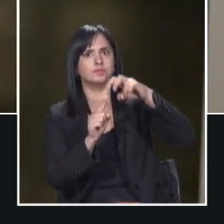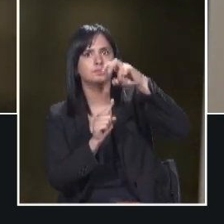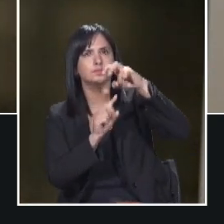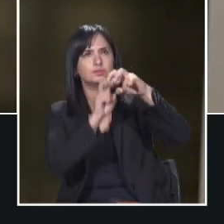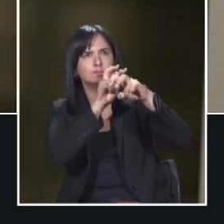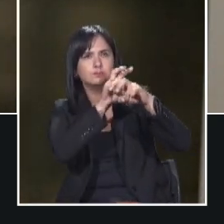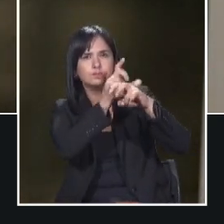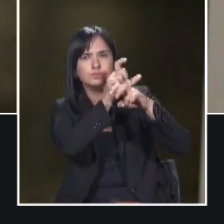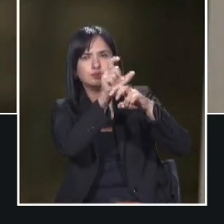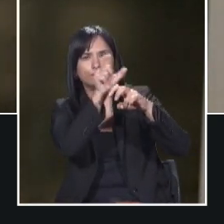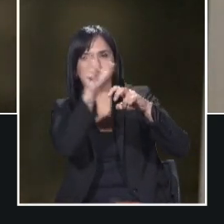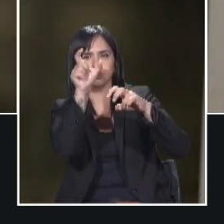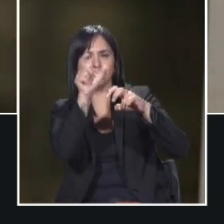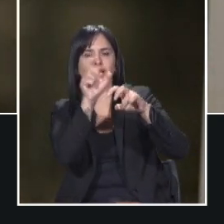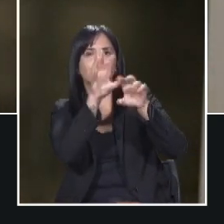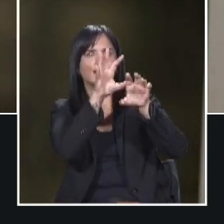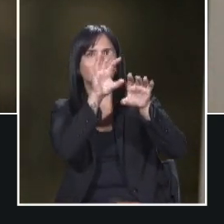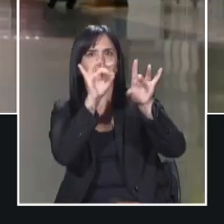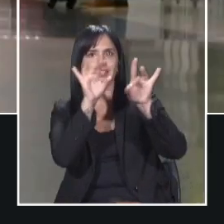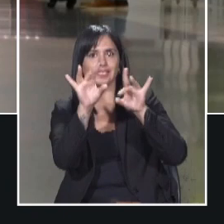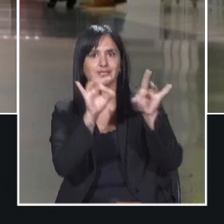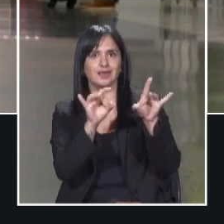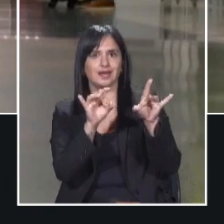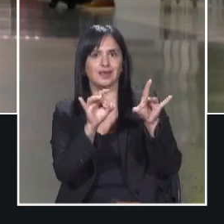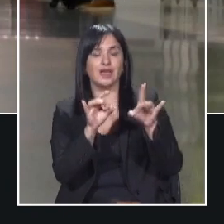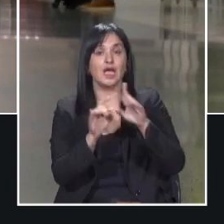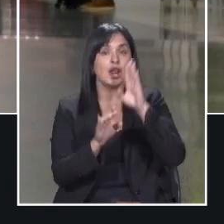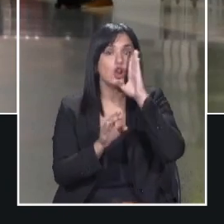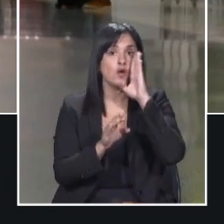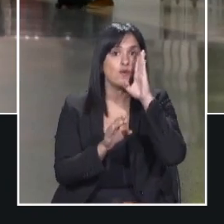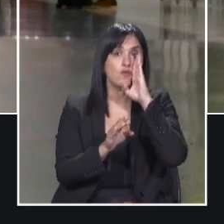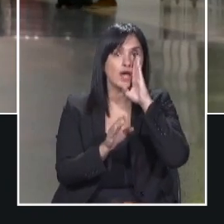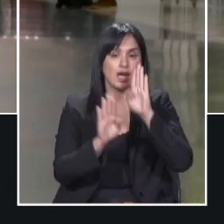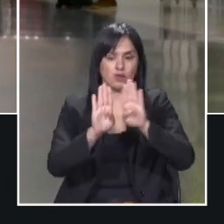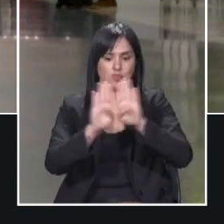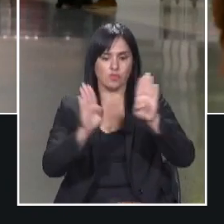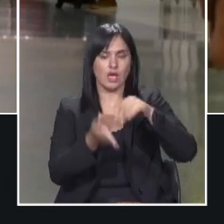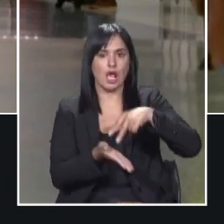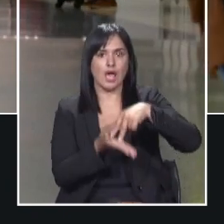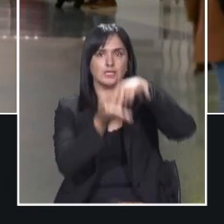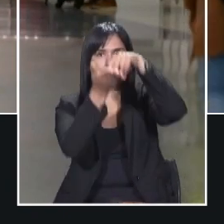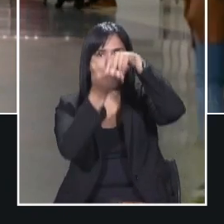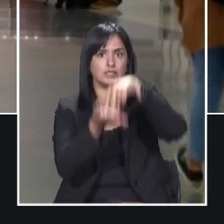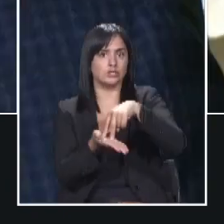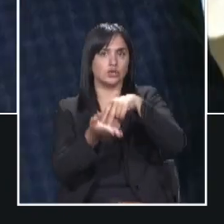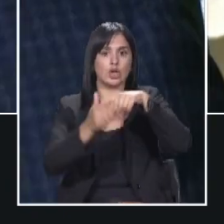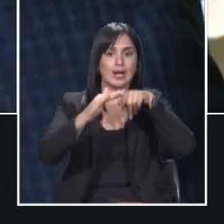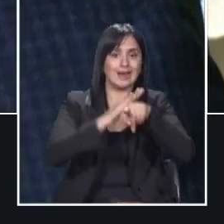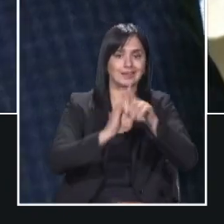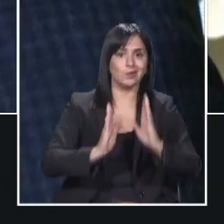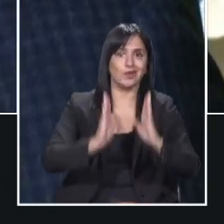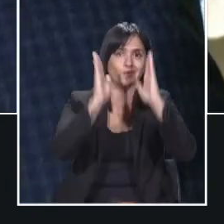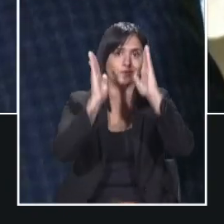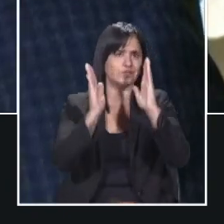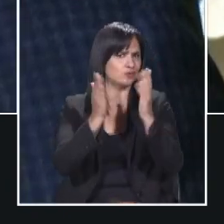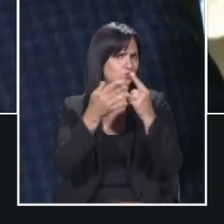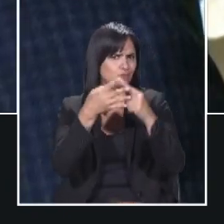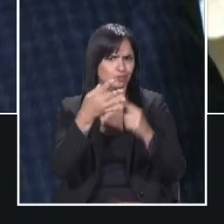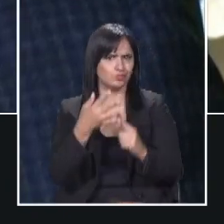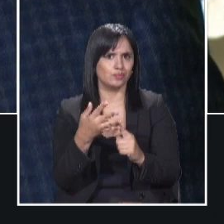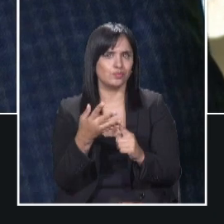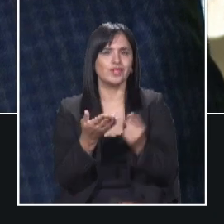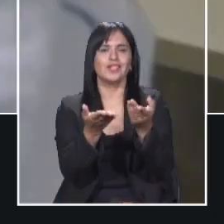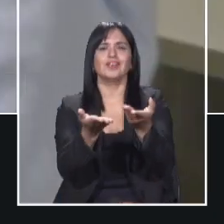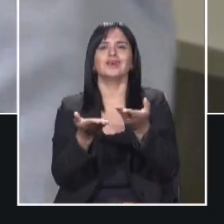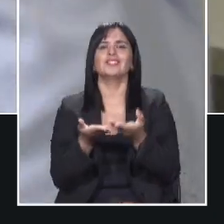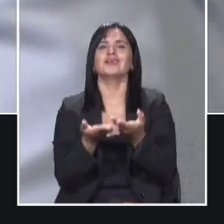could be installed in bathrooms, anywhere in the current lobby area, and it provides assurance to safer